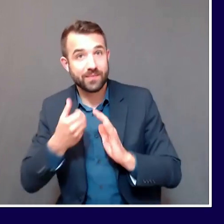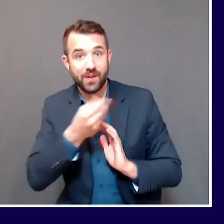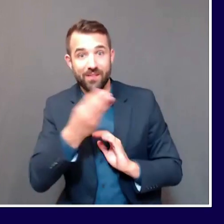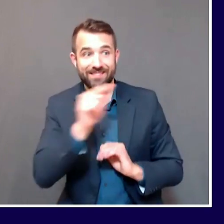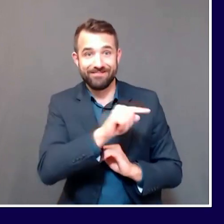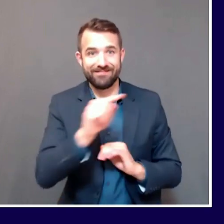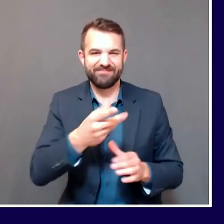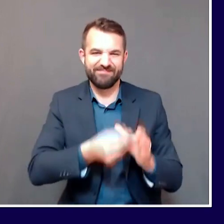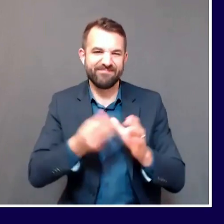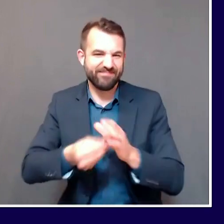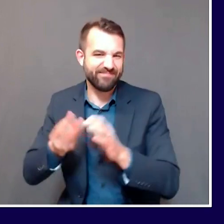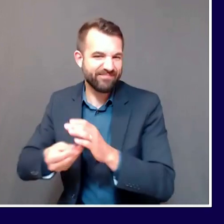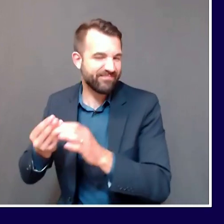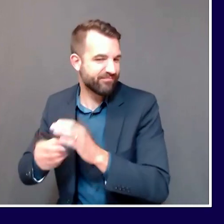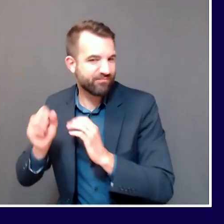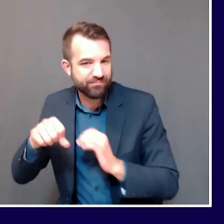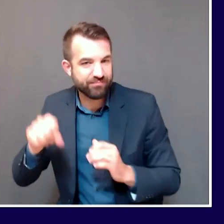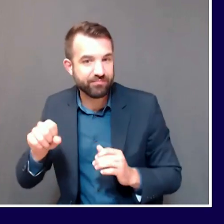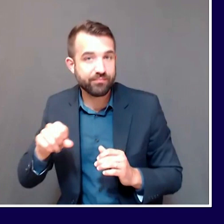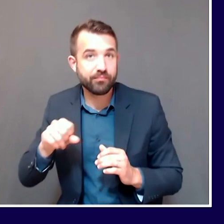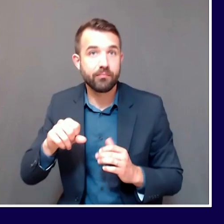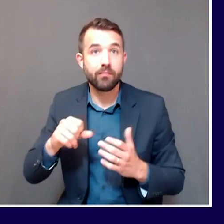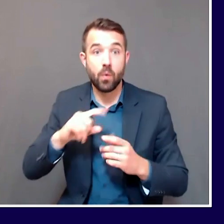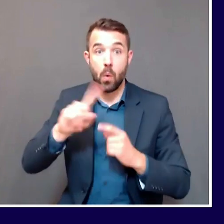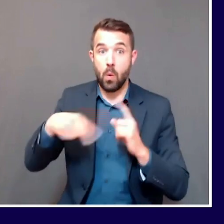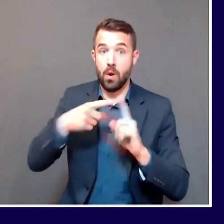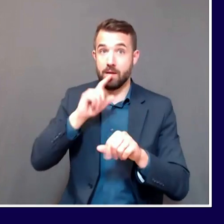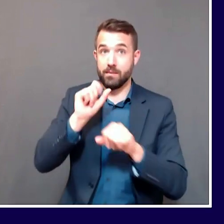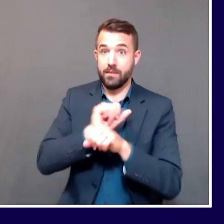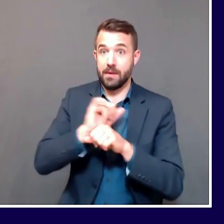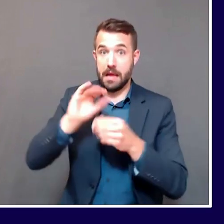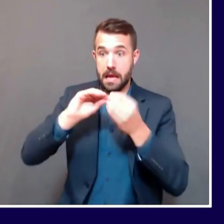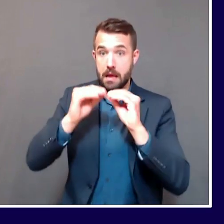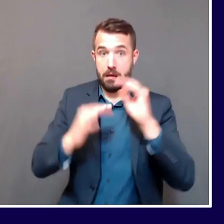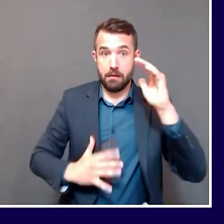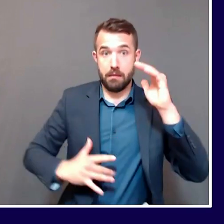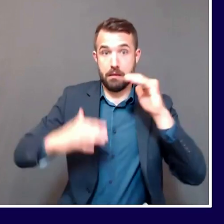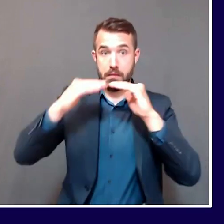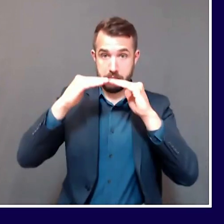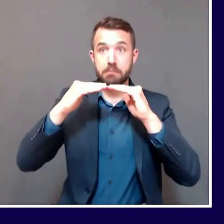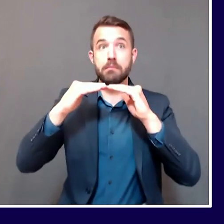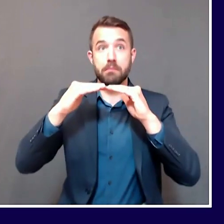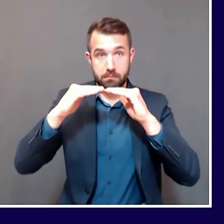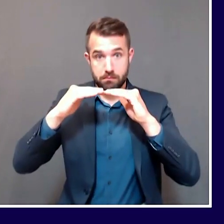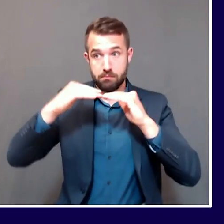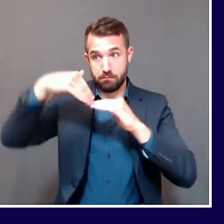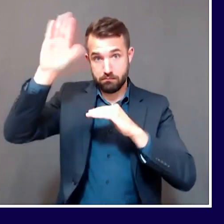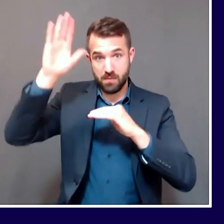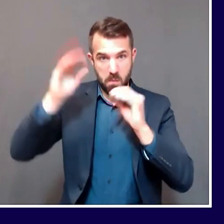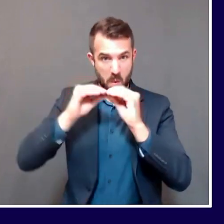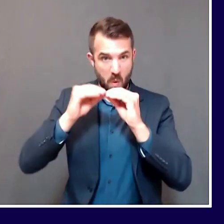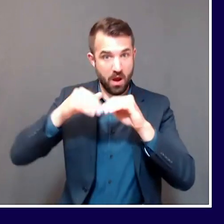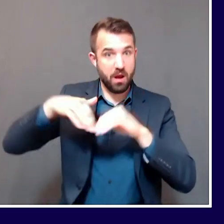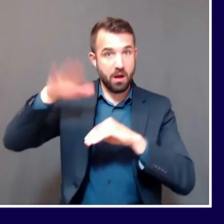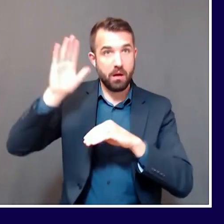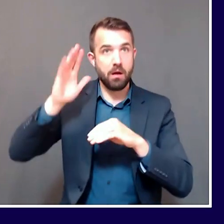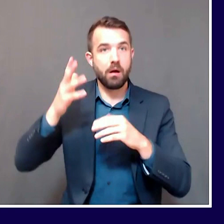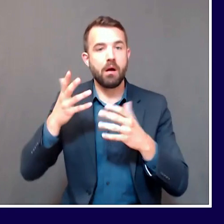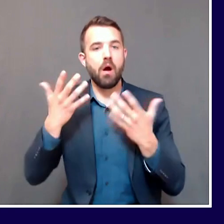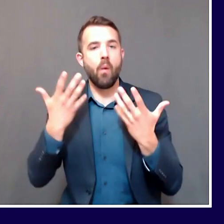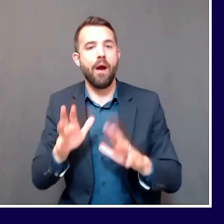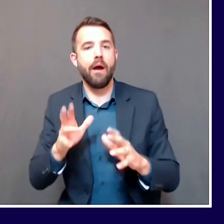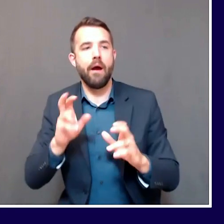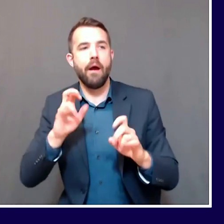sounds grim, but once we've reached a certain threshold, that means that the possibility of identifying somebody inadvertently who